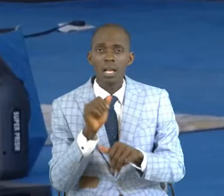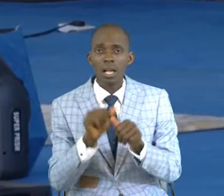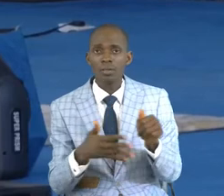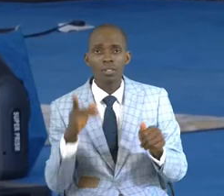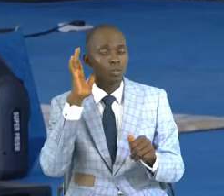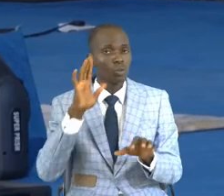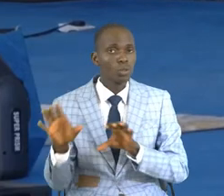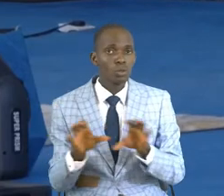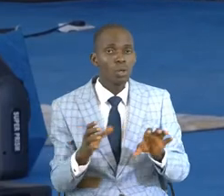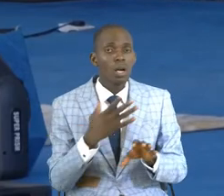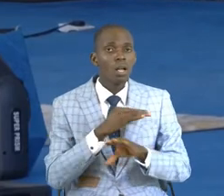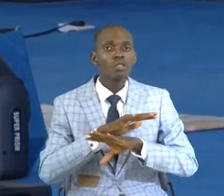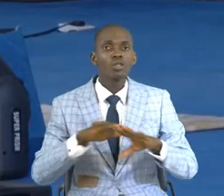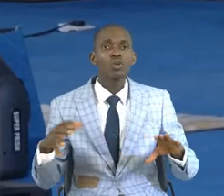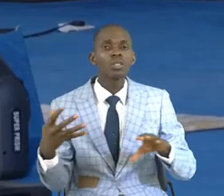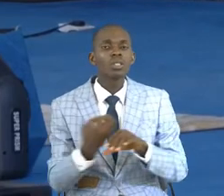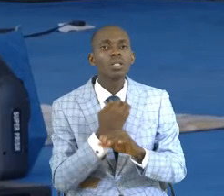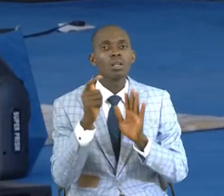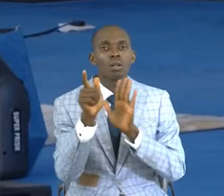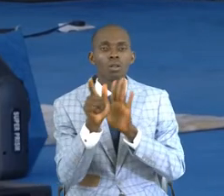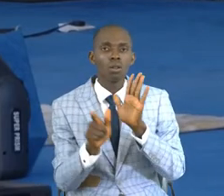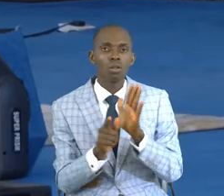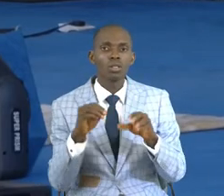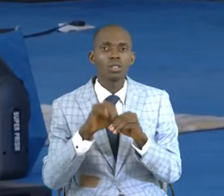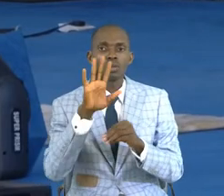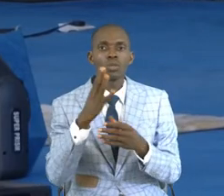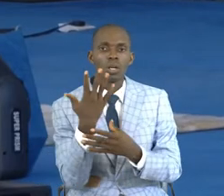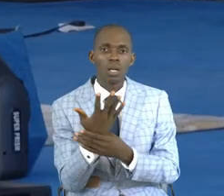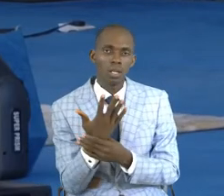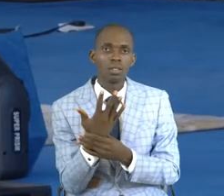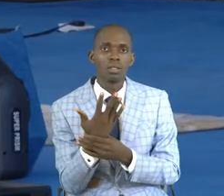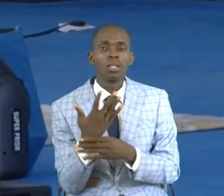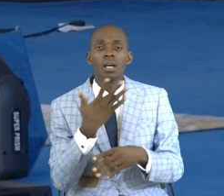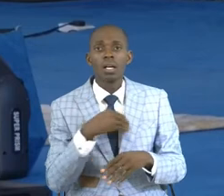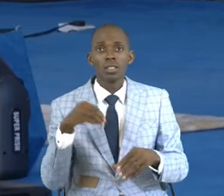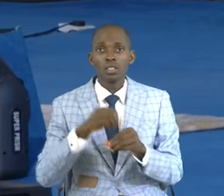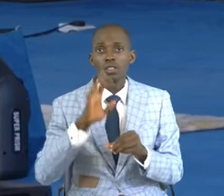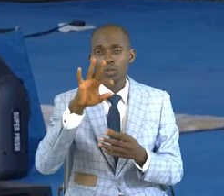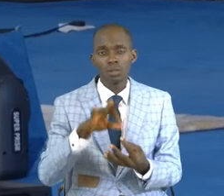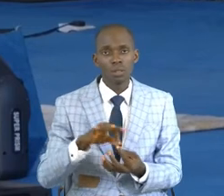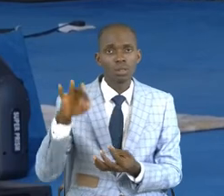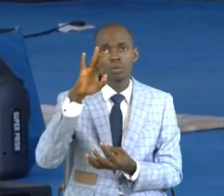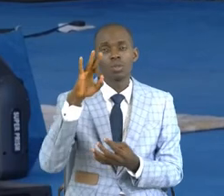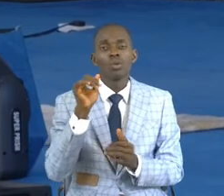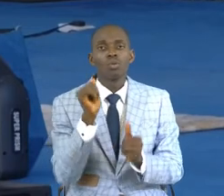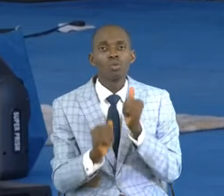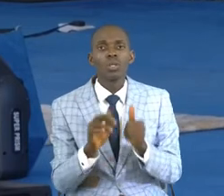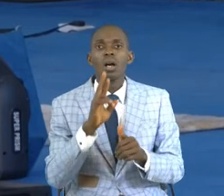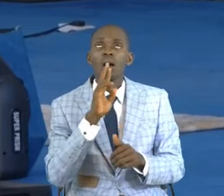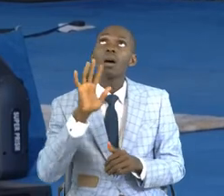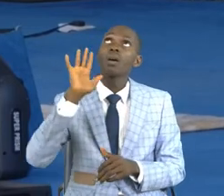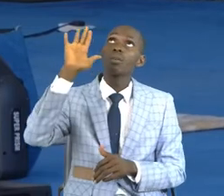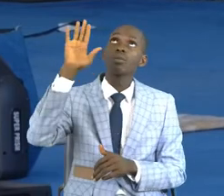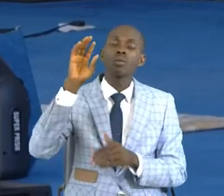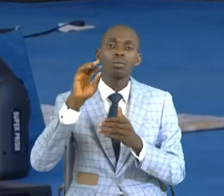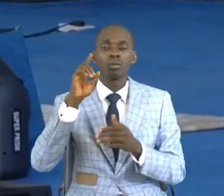don't take loss into your hand, and in your spirit, which are God's. You